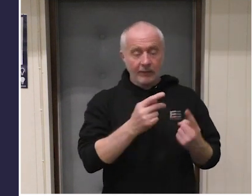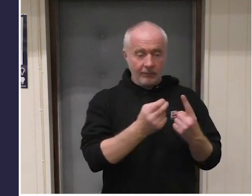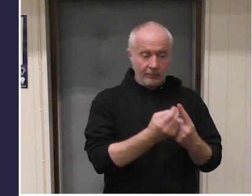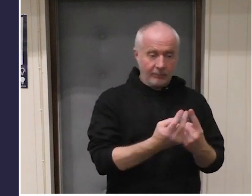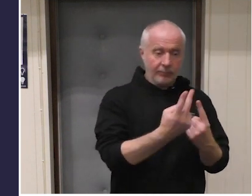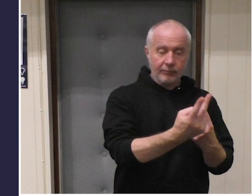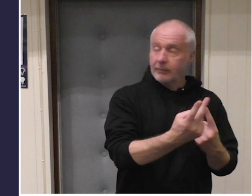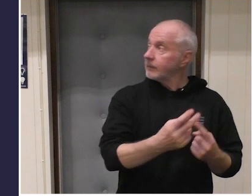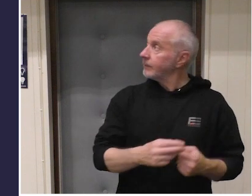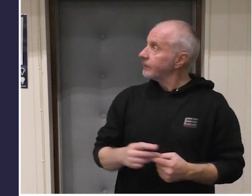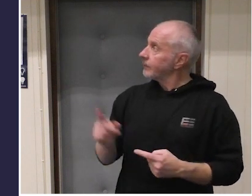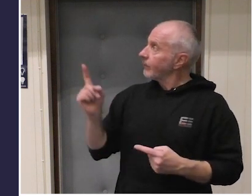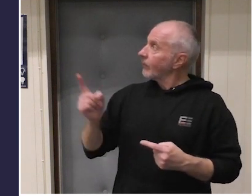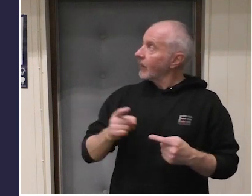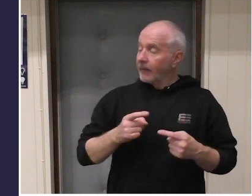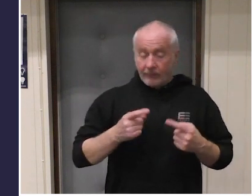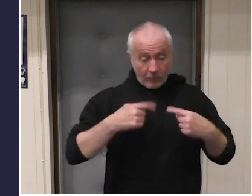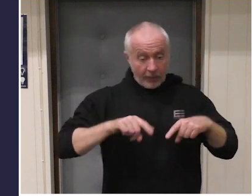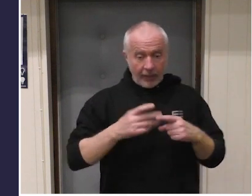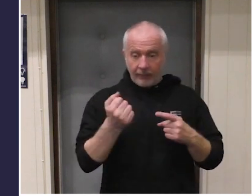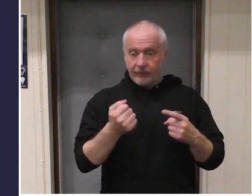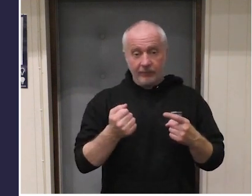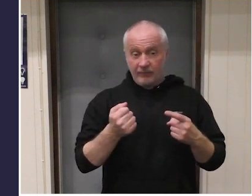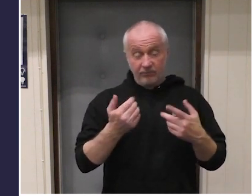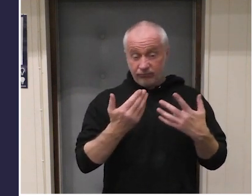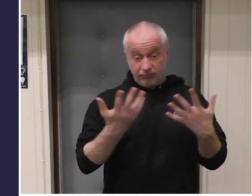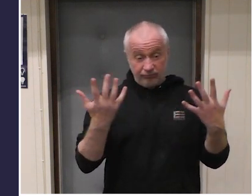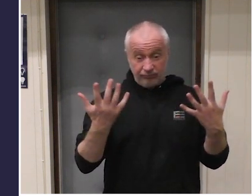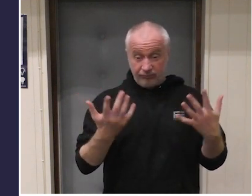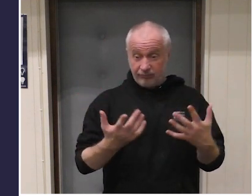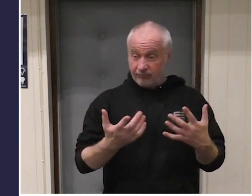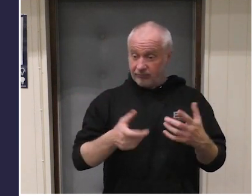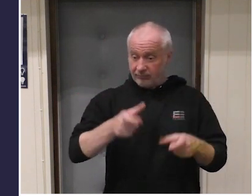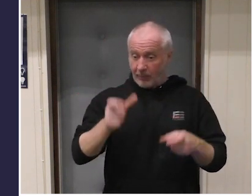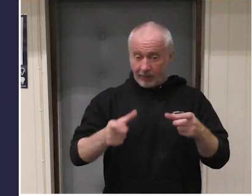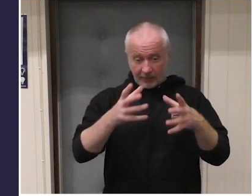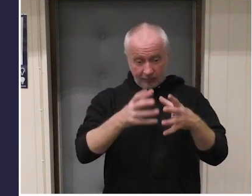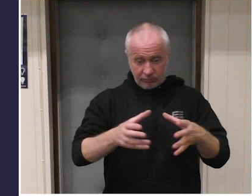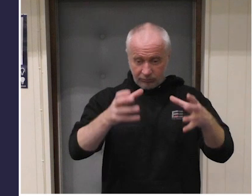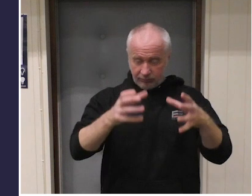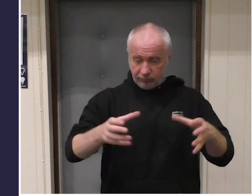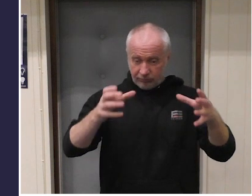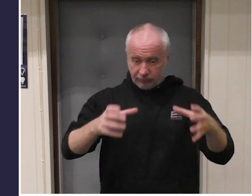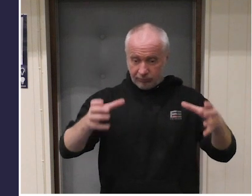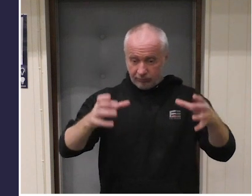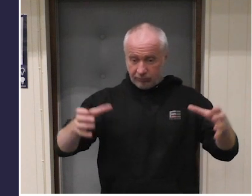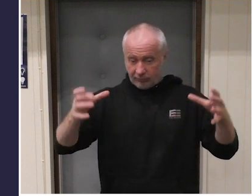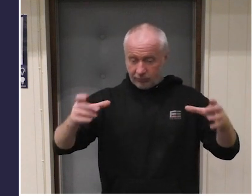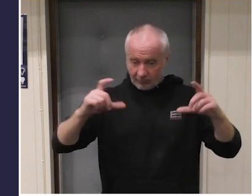We have finite resources in the environment. So there's a certain population size, and we assume it's